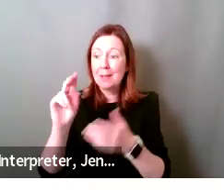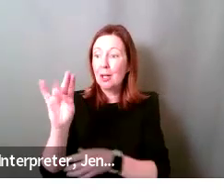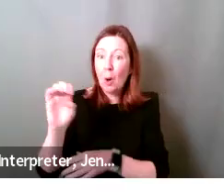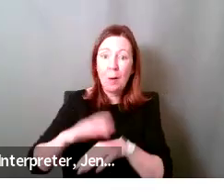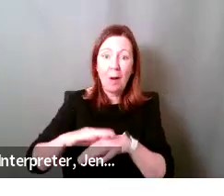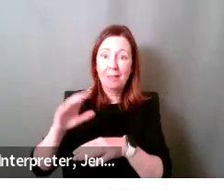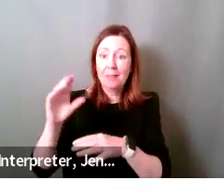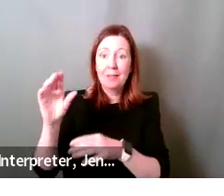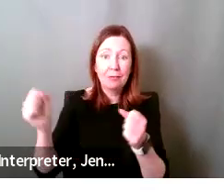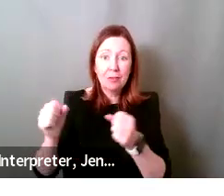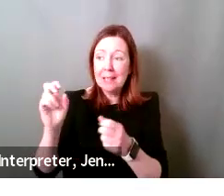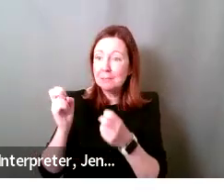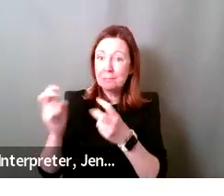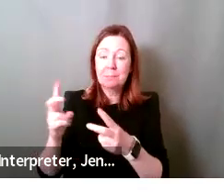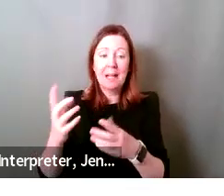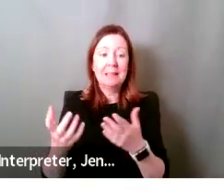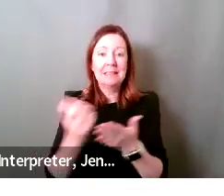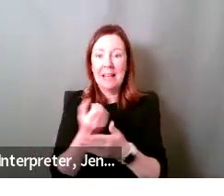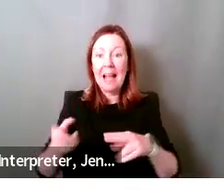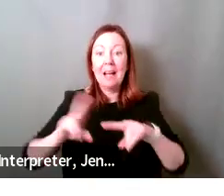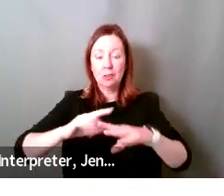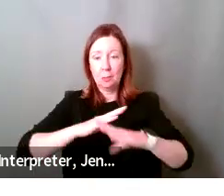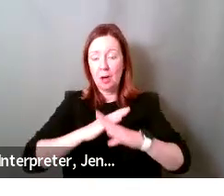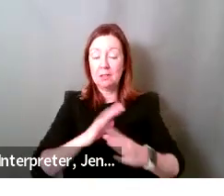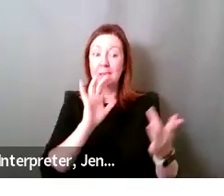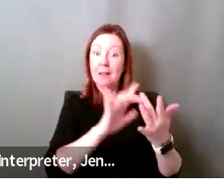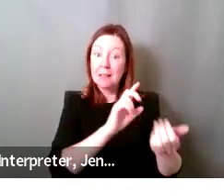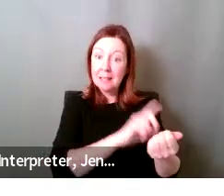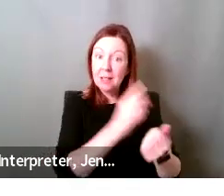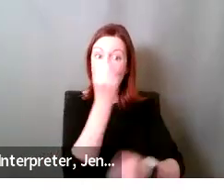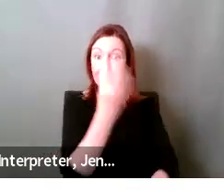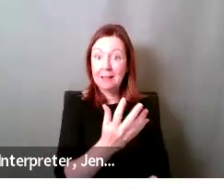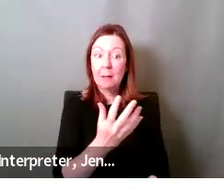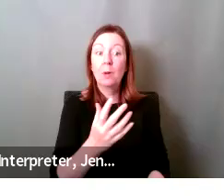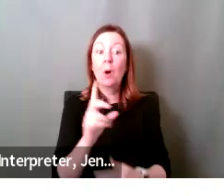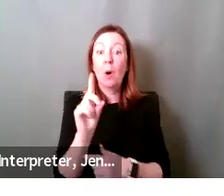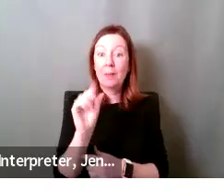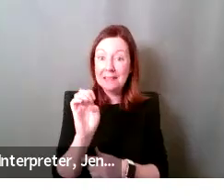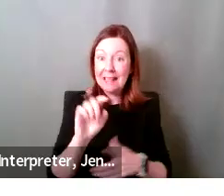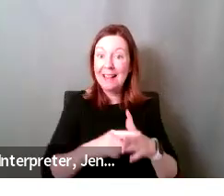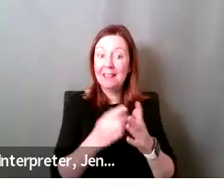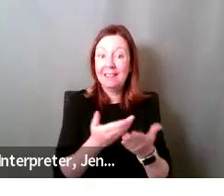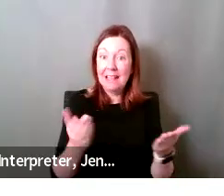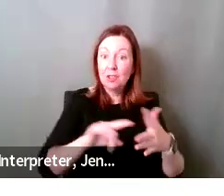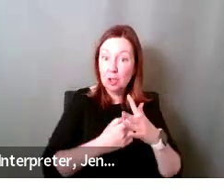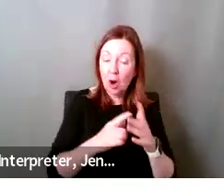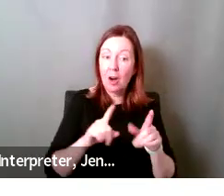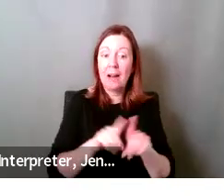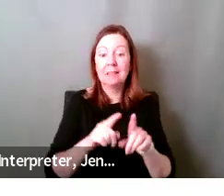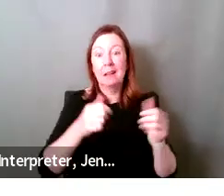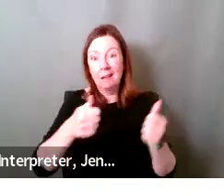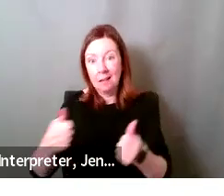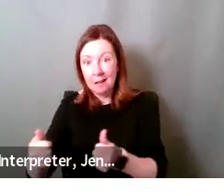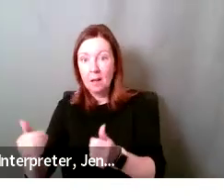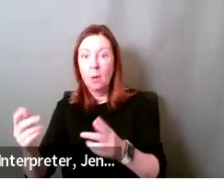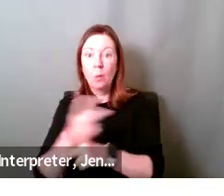take extra precautions during this time. Again, reach out to your doctor, let them know the date things started as they progressed, and